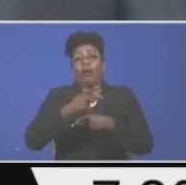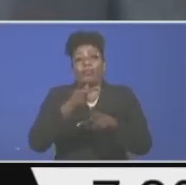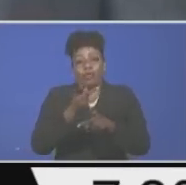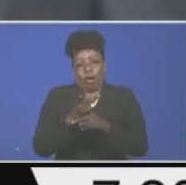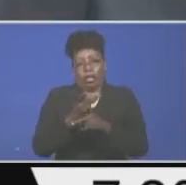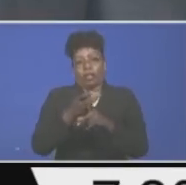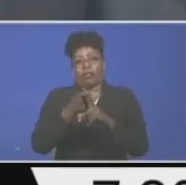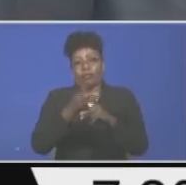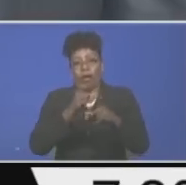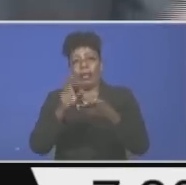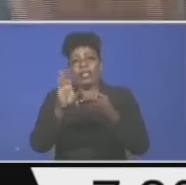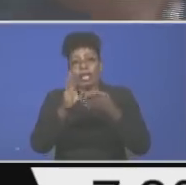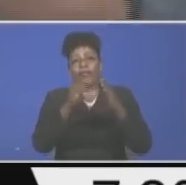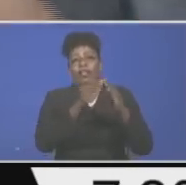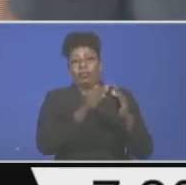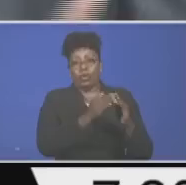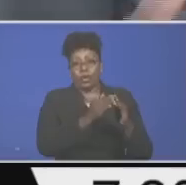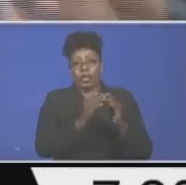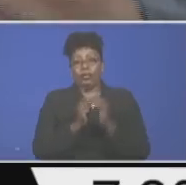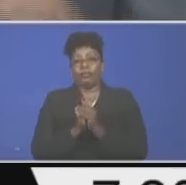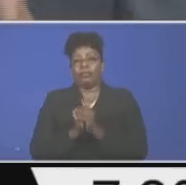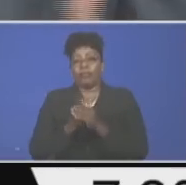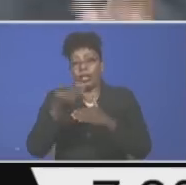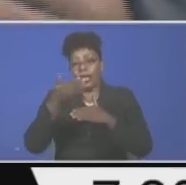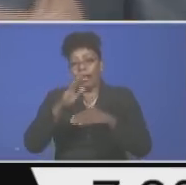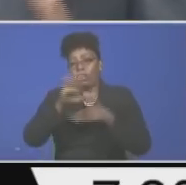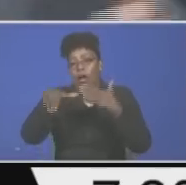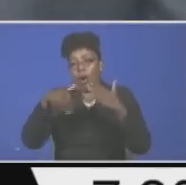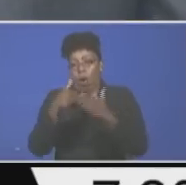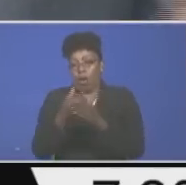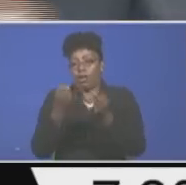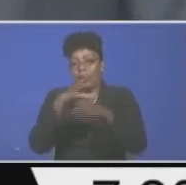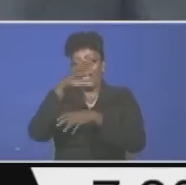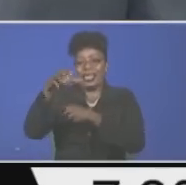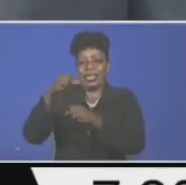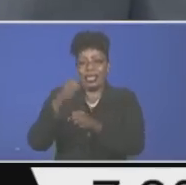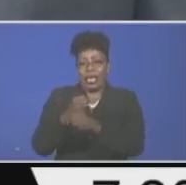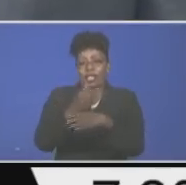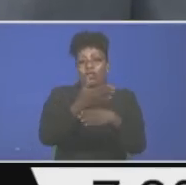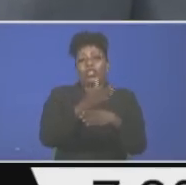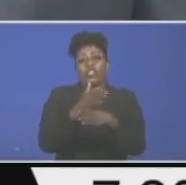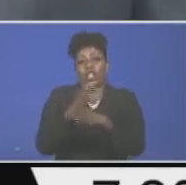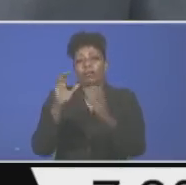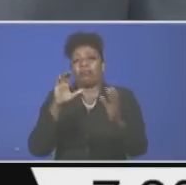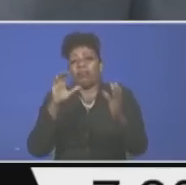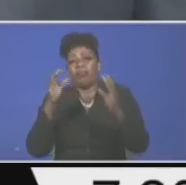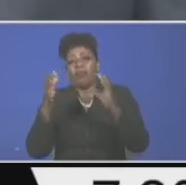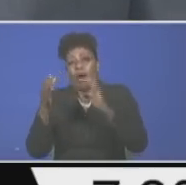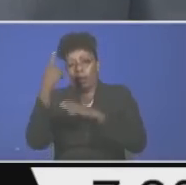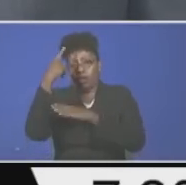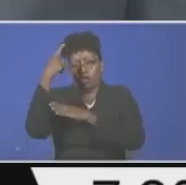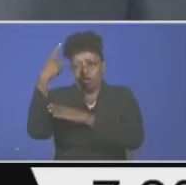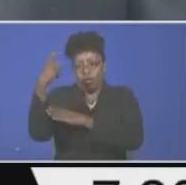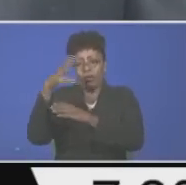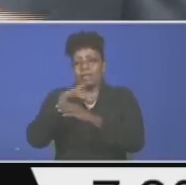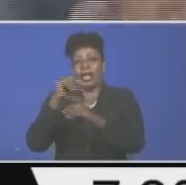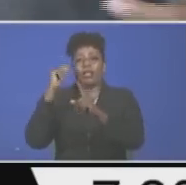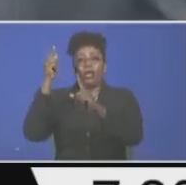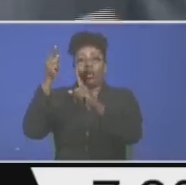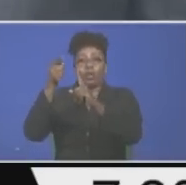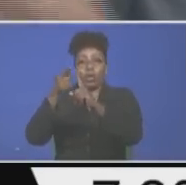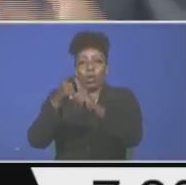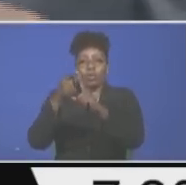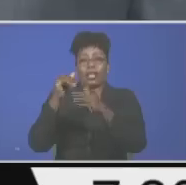Centerville community and seeing that after all of these years, we still share such common dreams and common goals, and that's